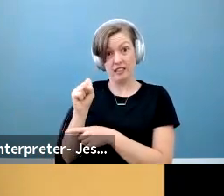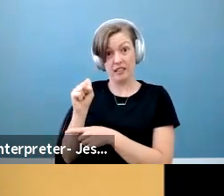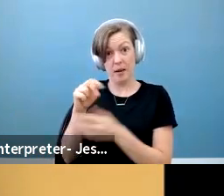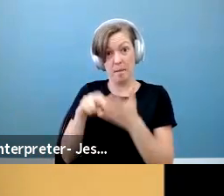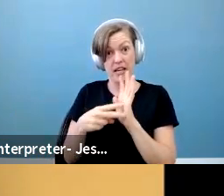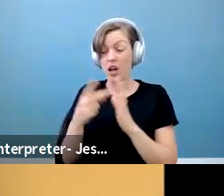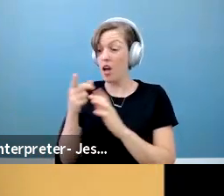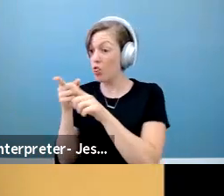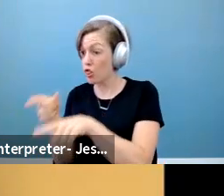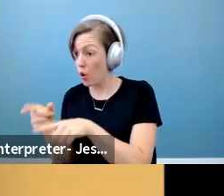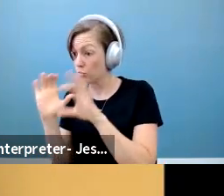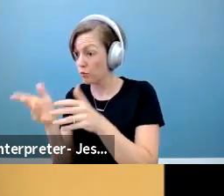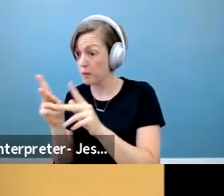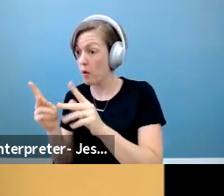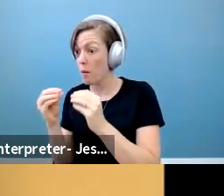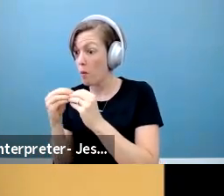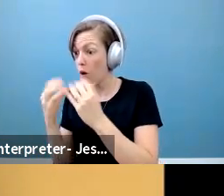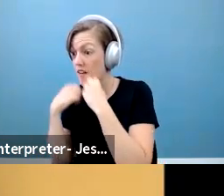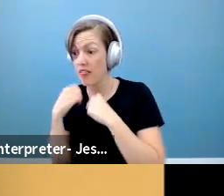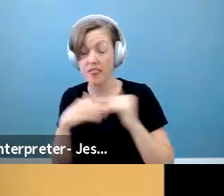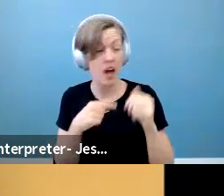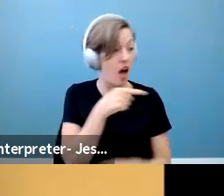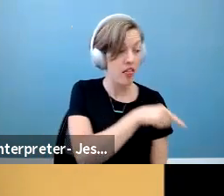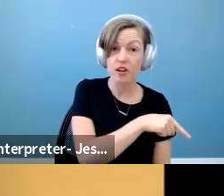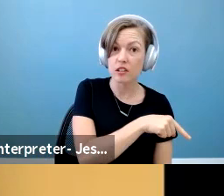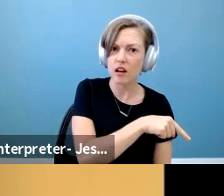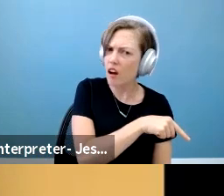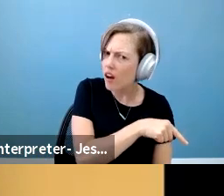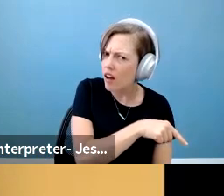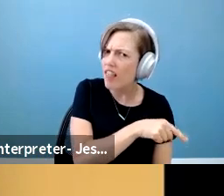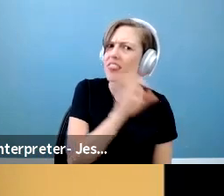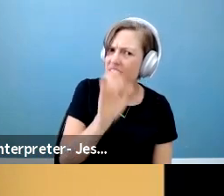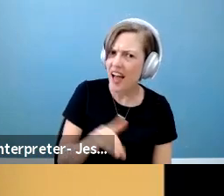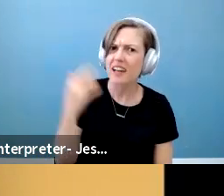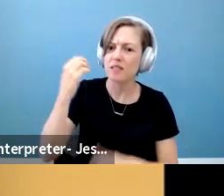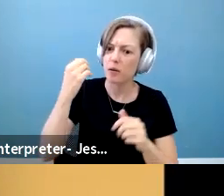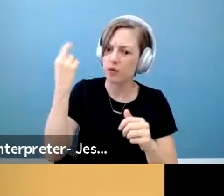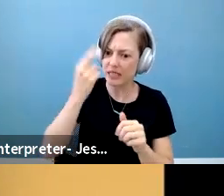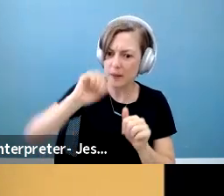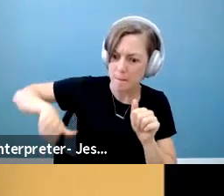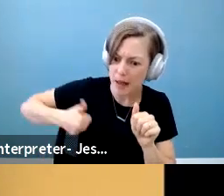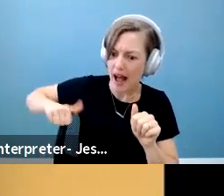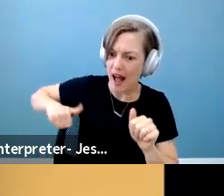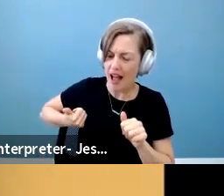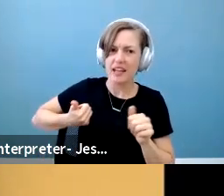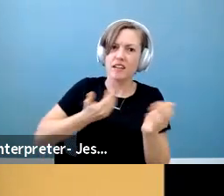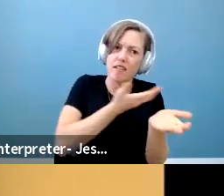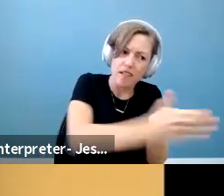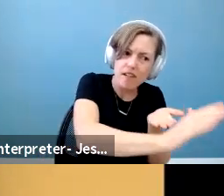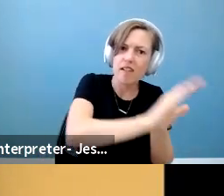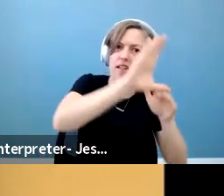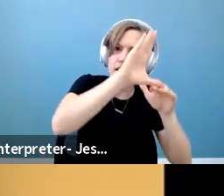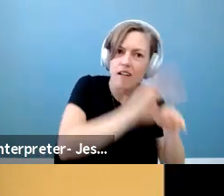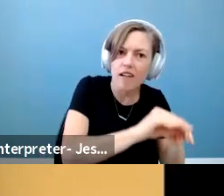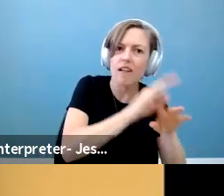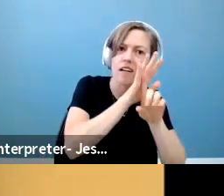valuable than others, lies at the heart of all injustice and marginalization today. And we have a